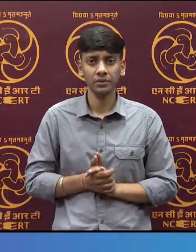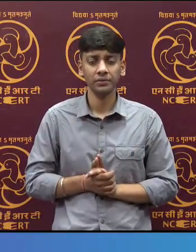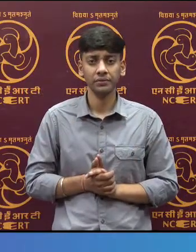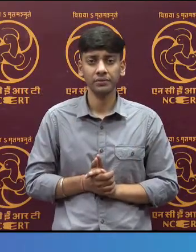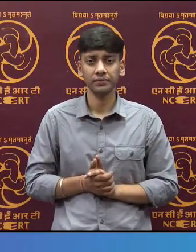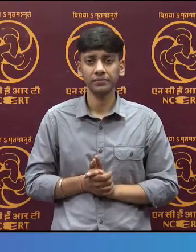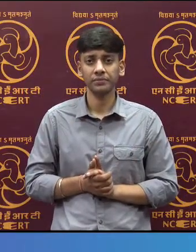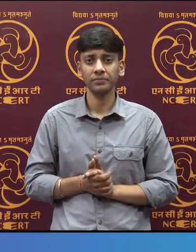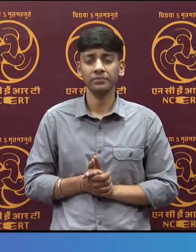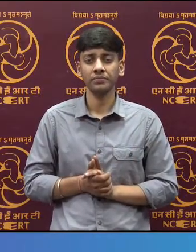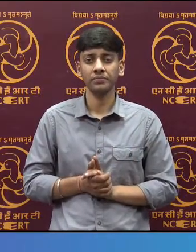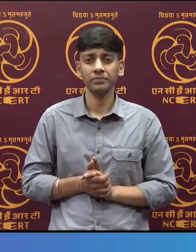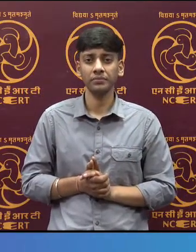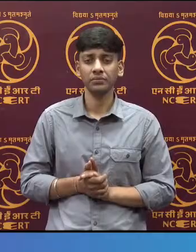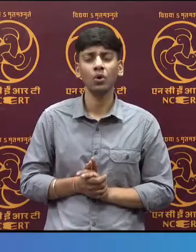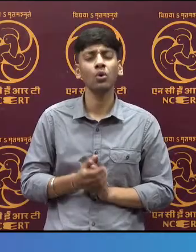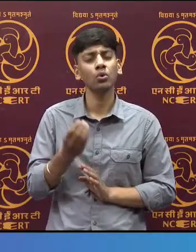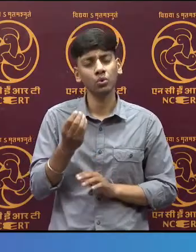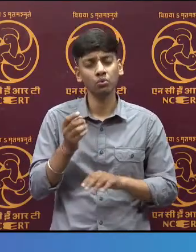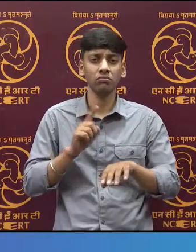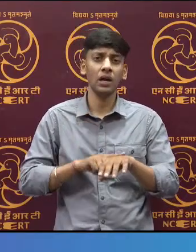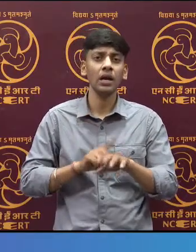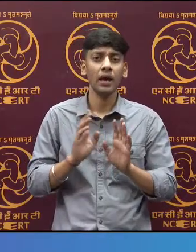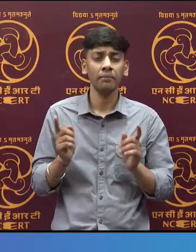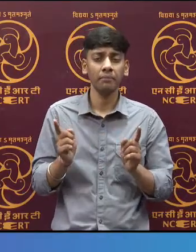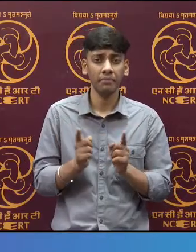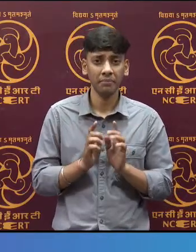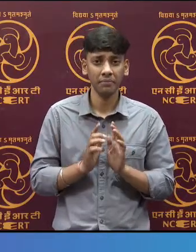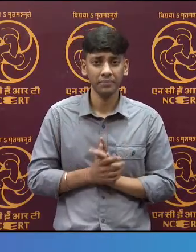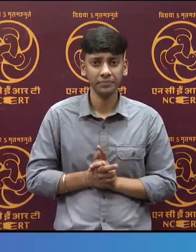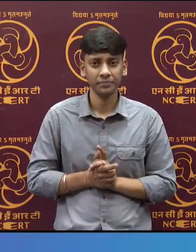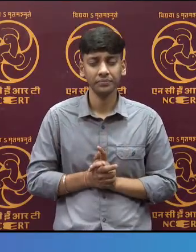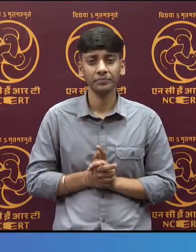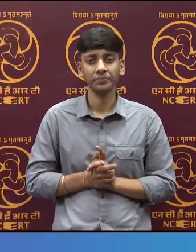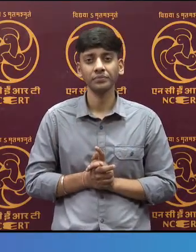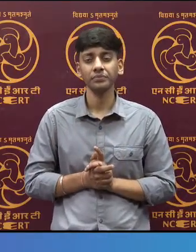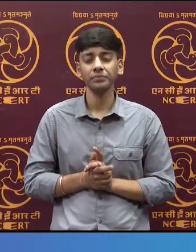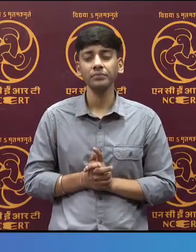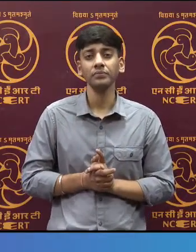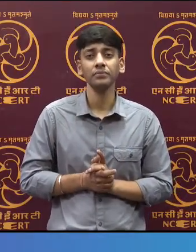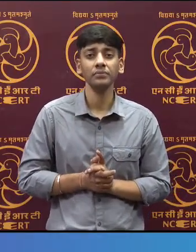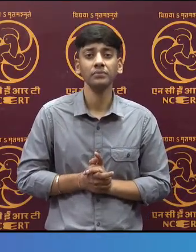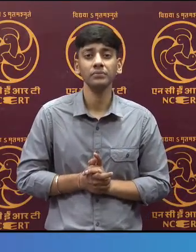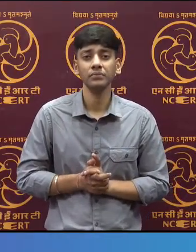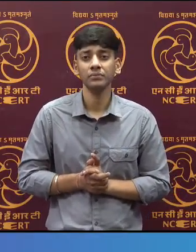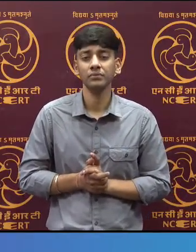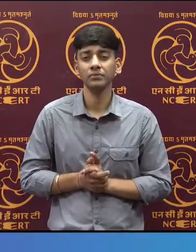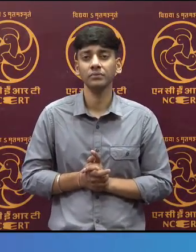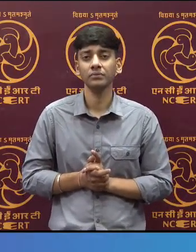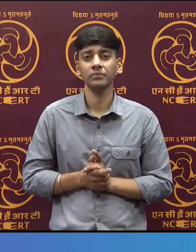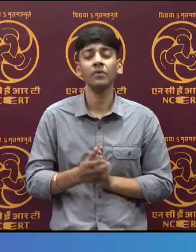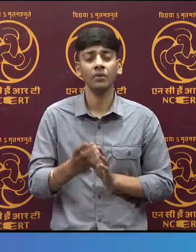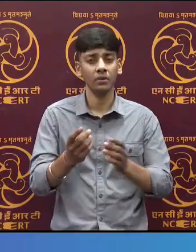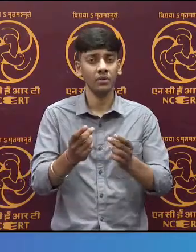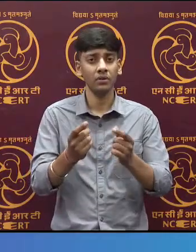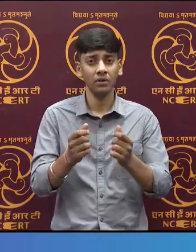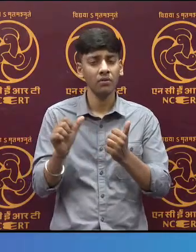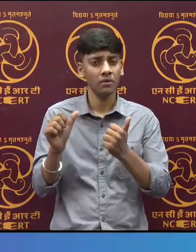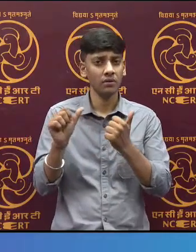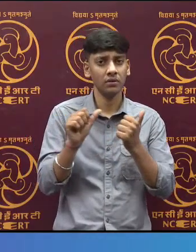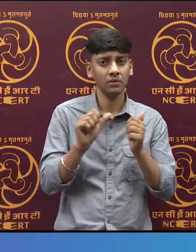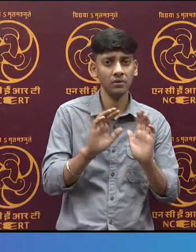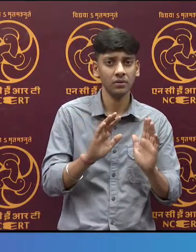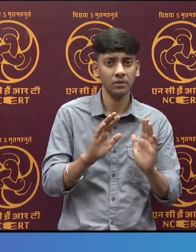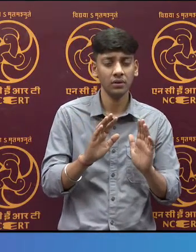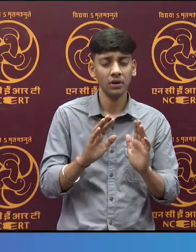cover? As we are left with a very limited time, so we have to wrap up for now. Okay, sure. So just quickly coming to the equations of motion,